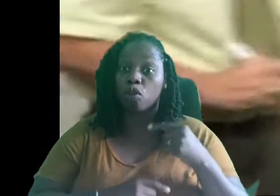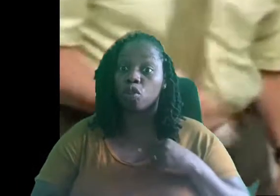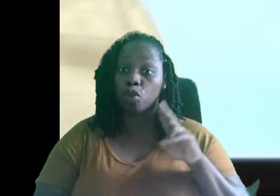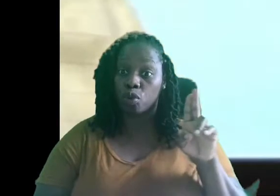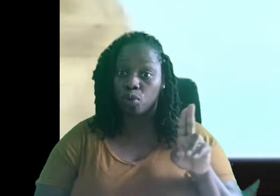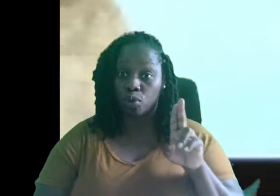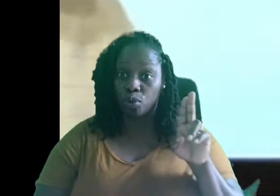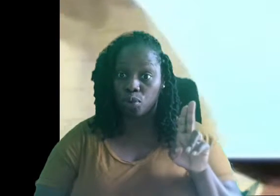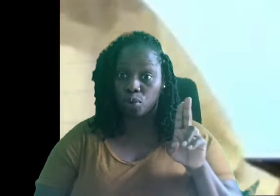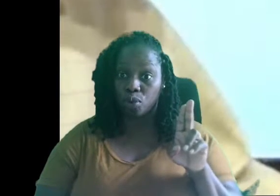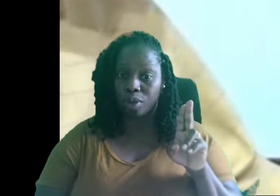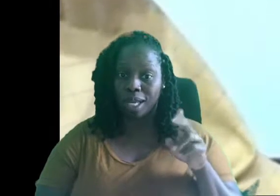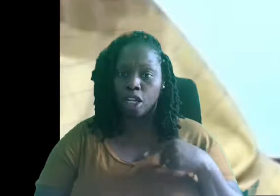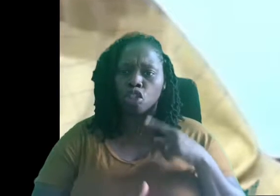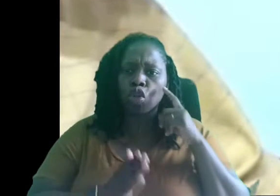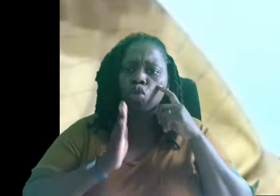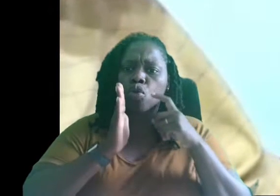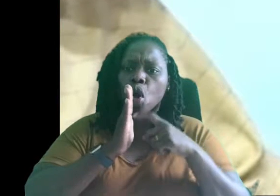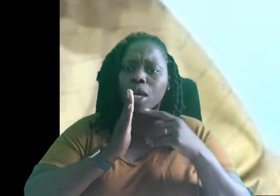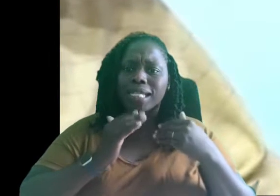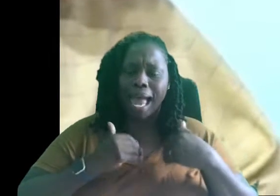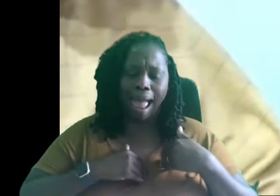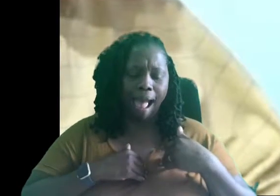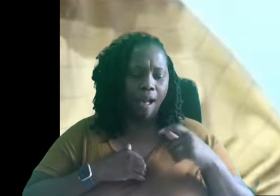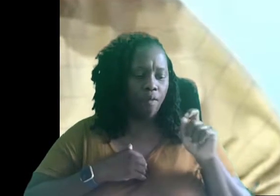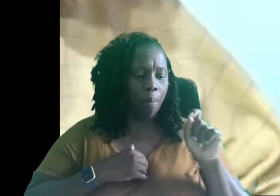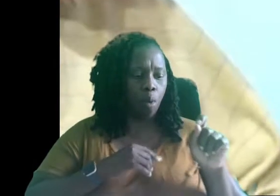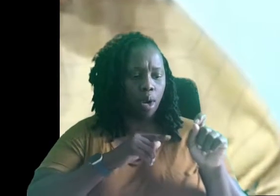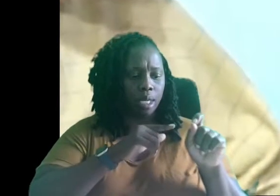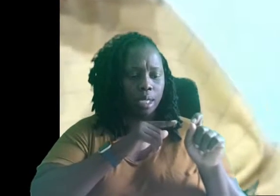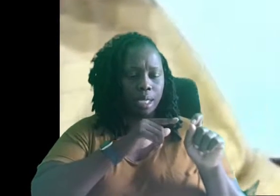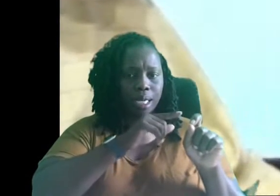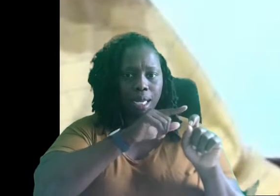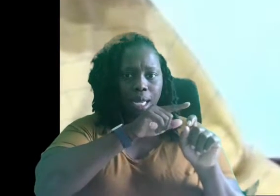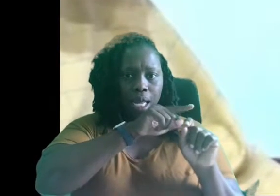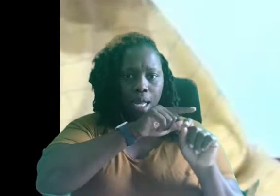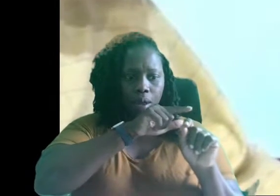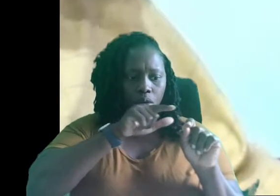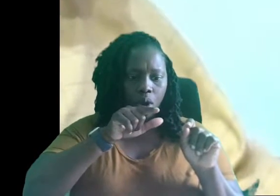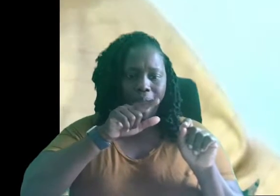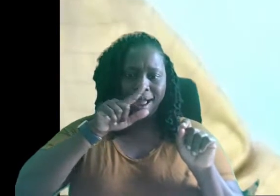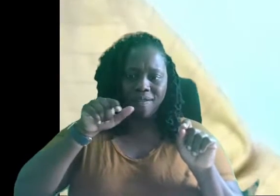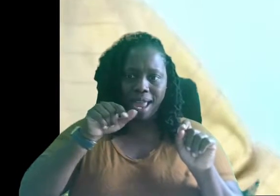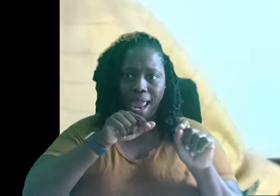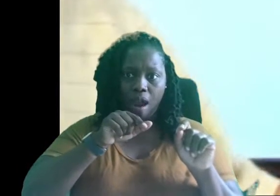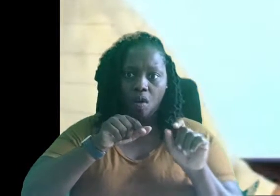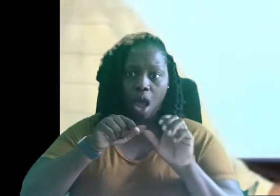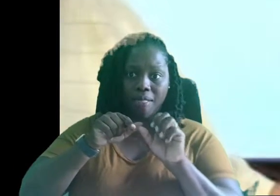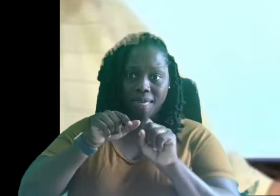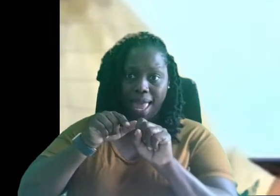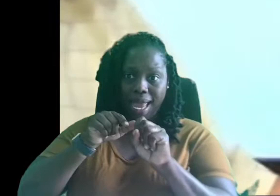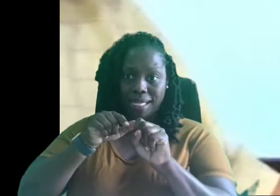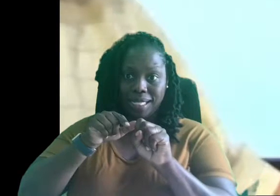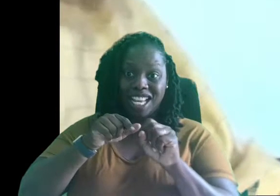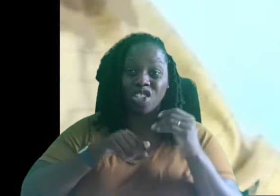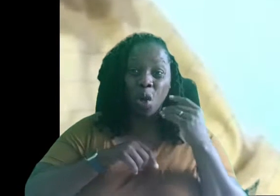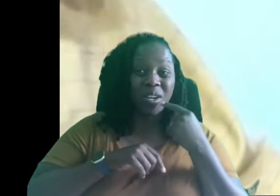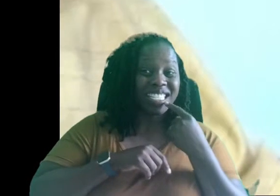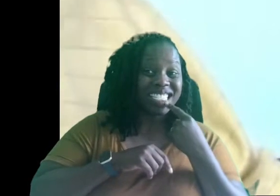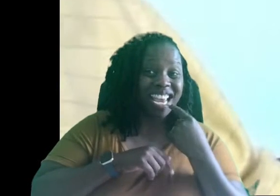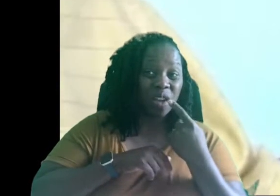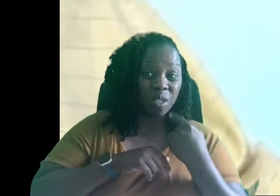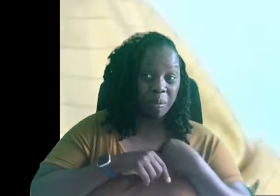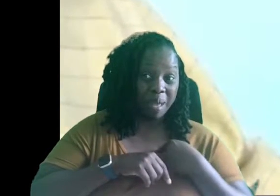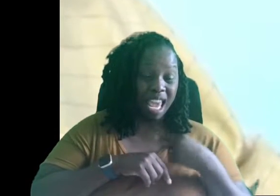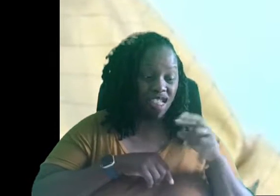use. Okay? Notice I've got a arrow on the S end, but I do not have an arrow on the R end. So